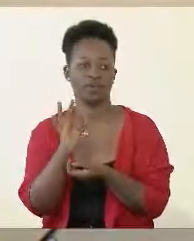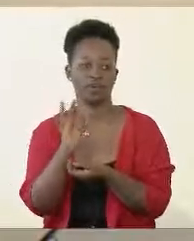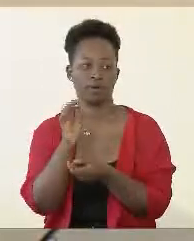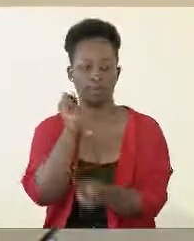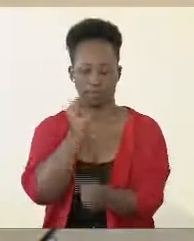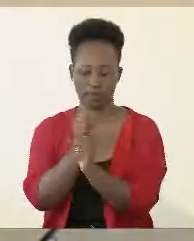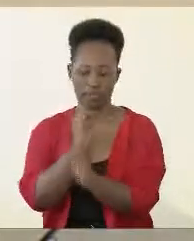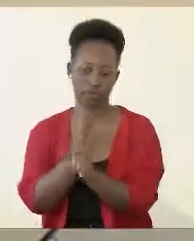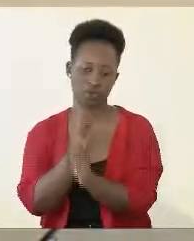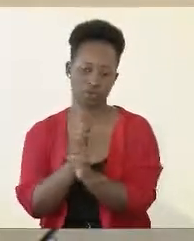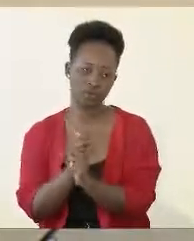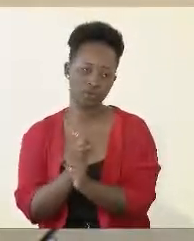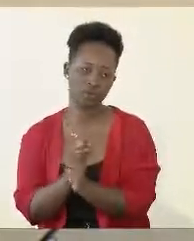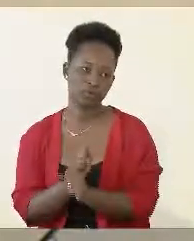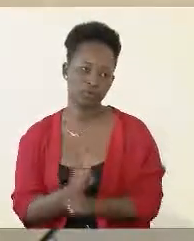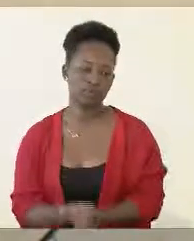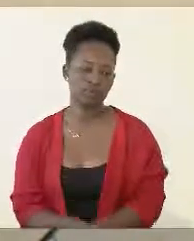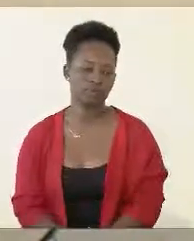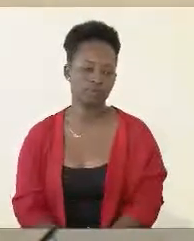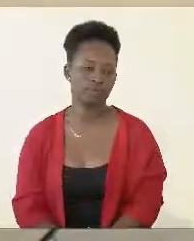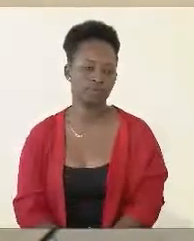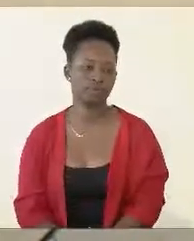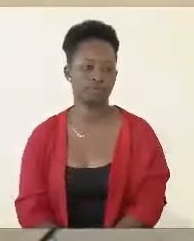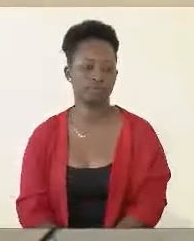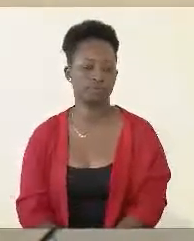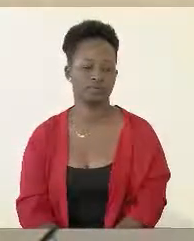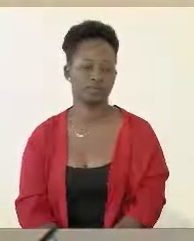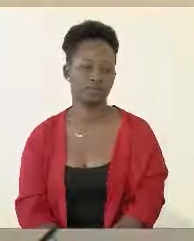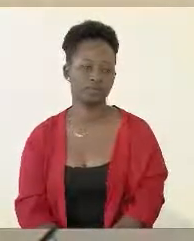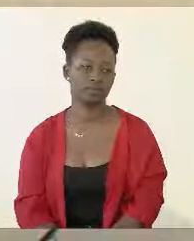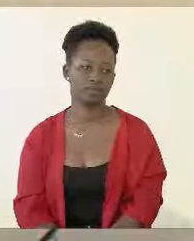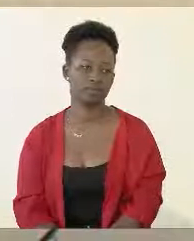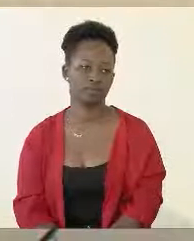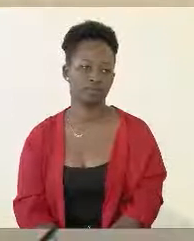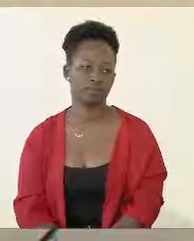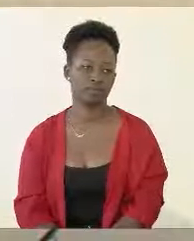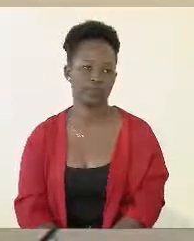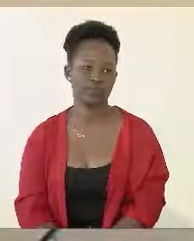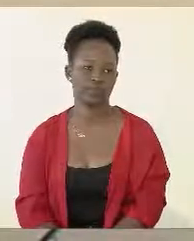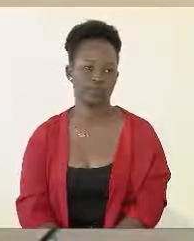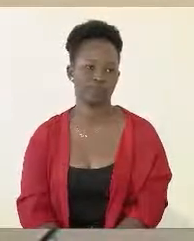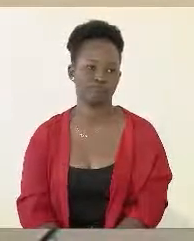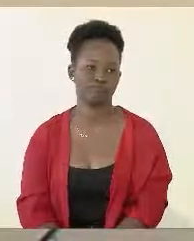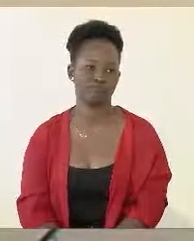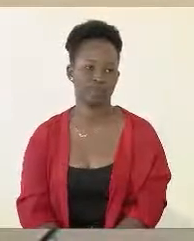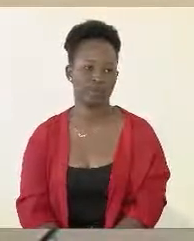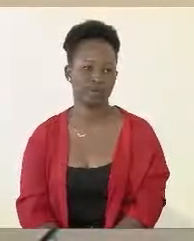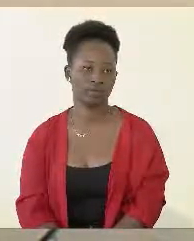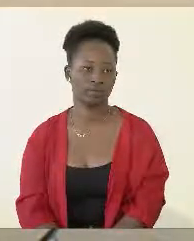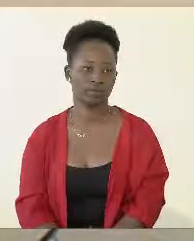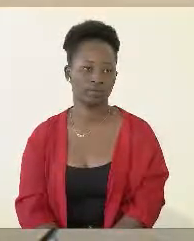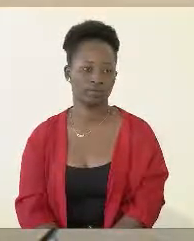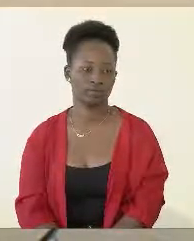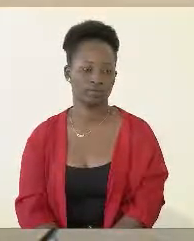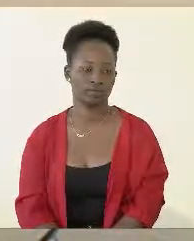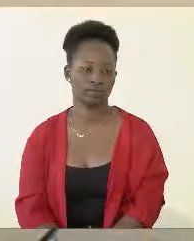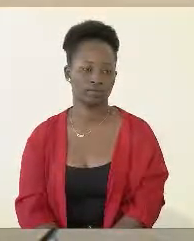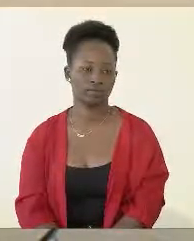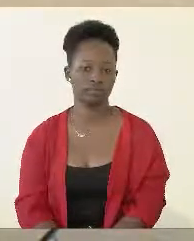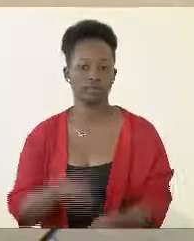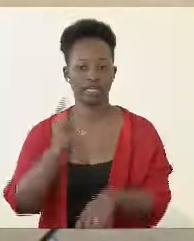growth strategies? So meaning that it reduces, when you apply them, in the long run, it will reduce what you